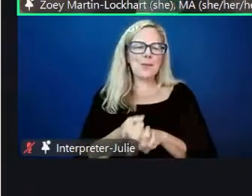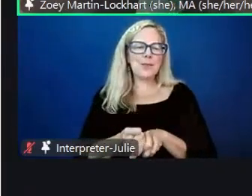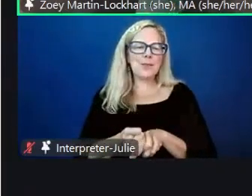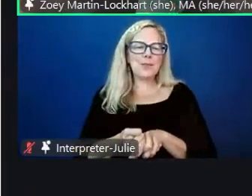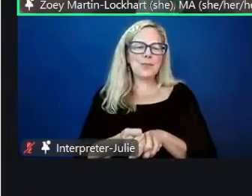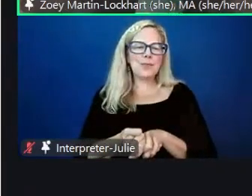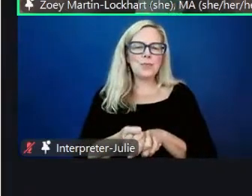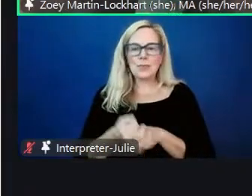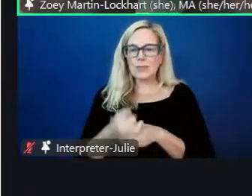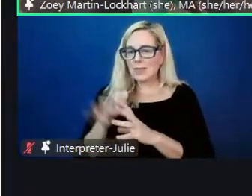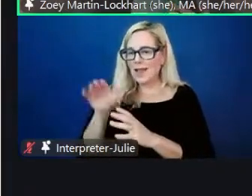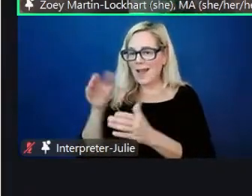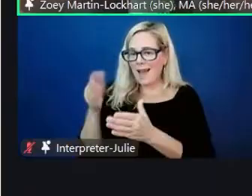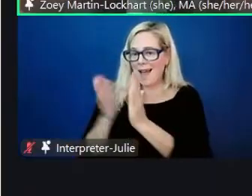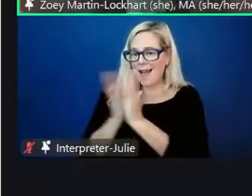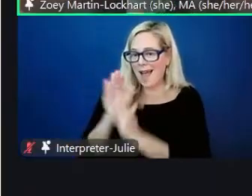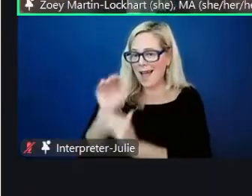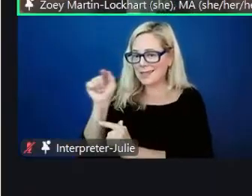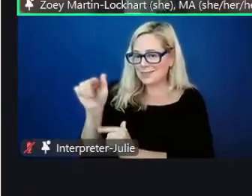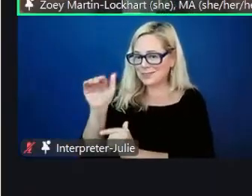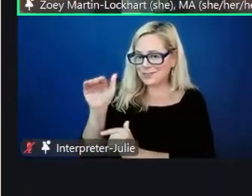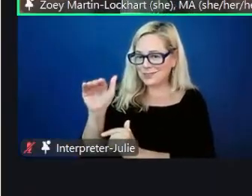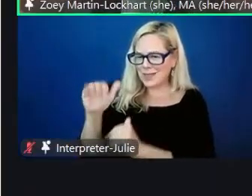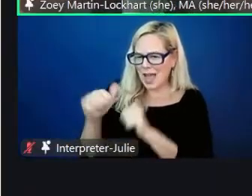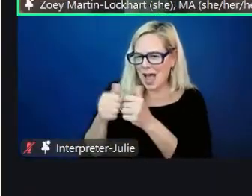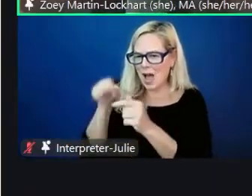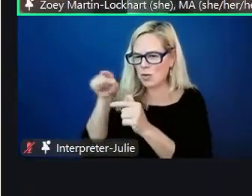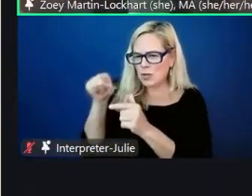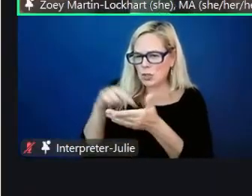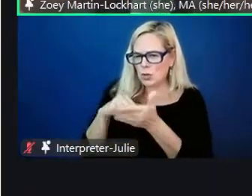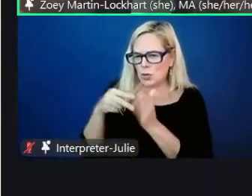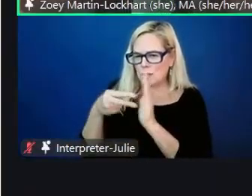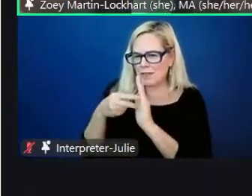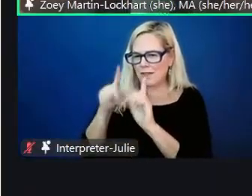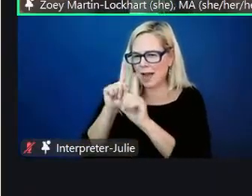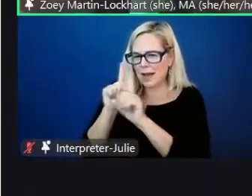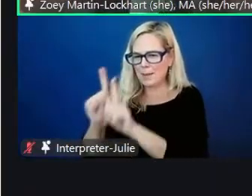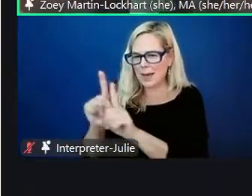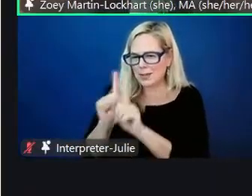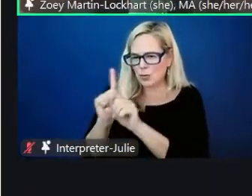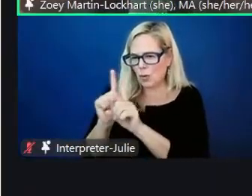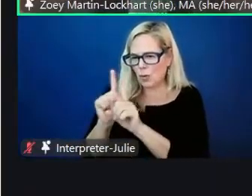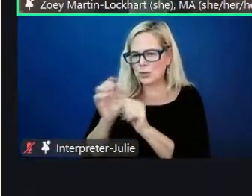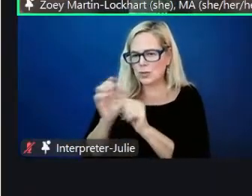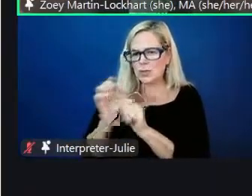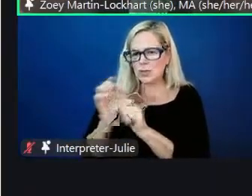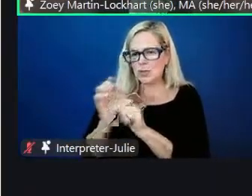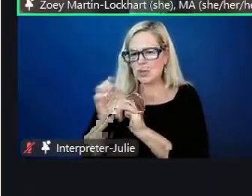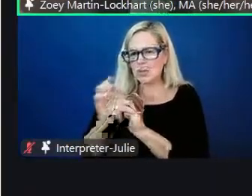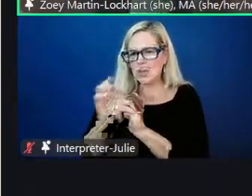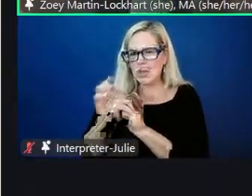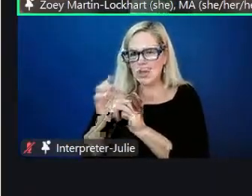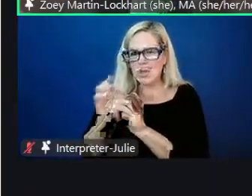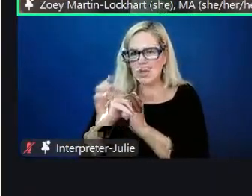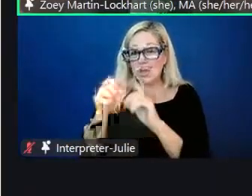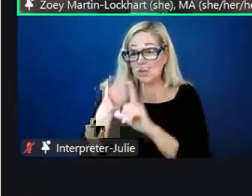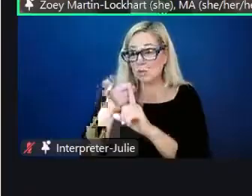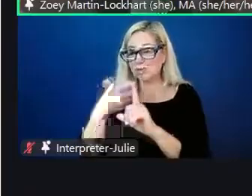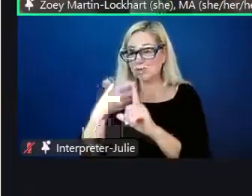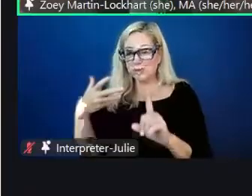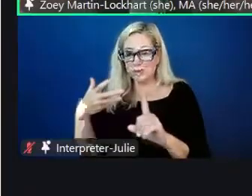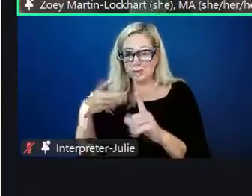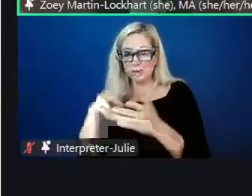mentorship. So I've been thinking about how this work might expand understandings of mentorship and whether all these